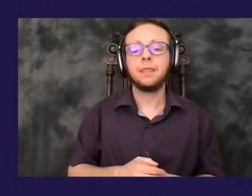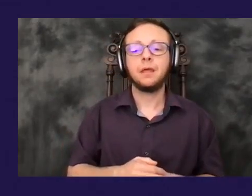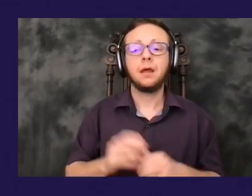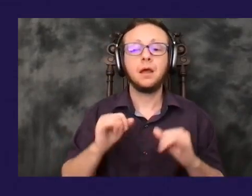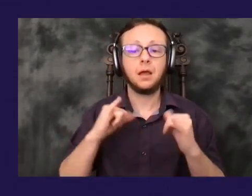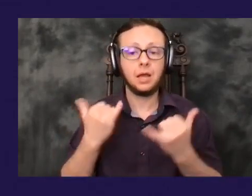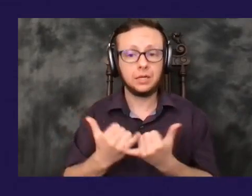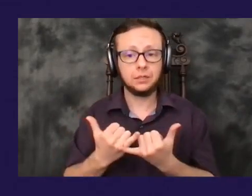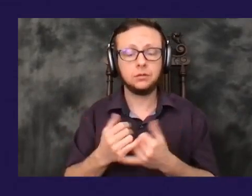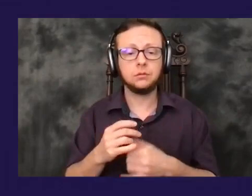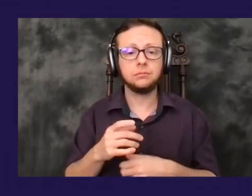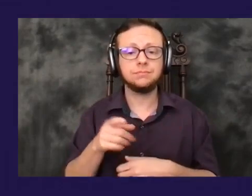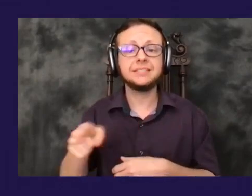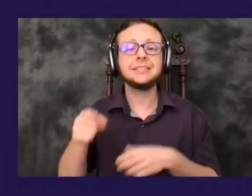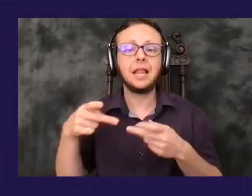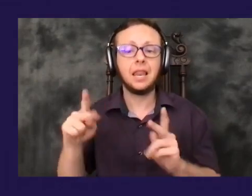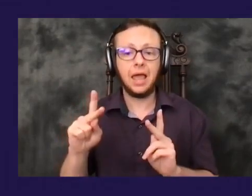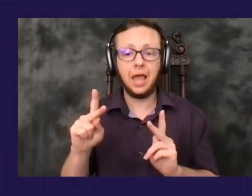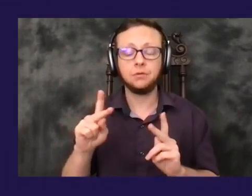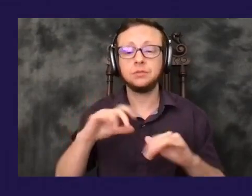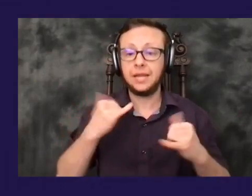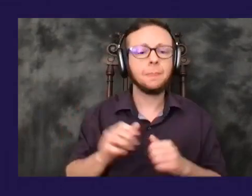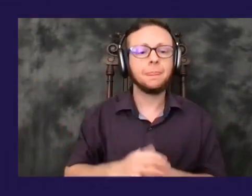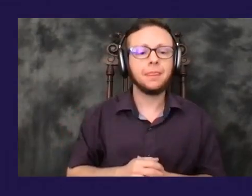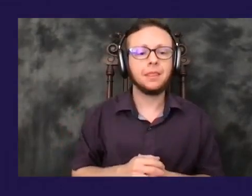This allowed for the cross-agency response and